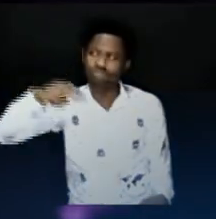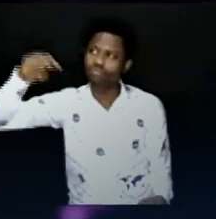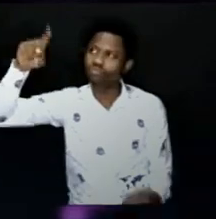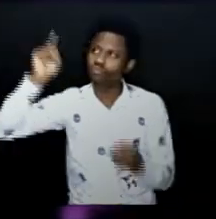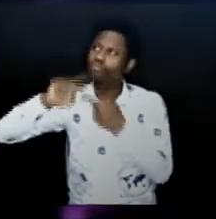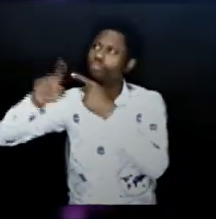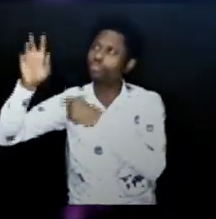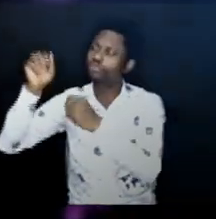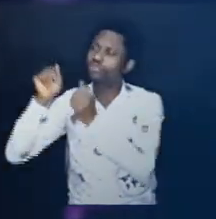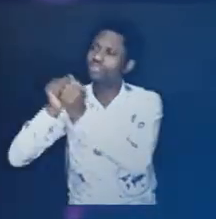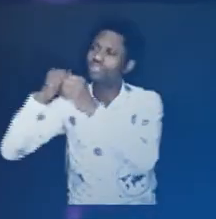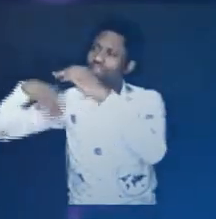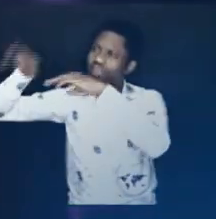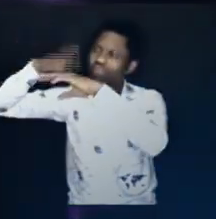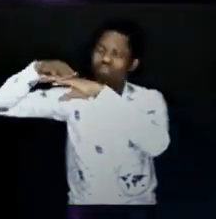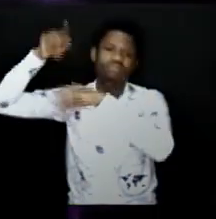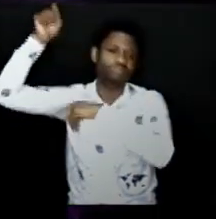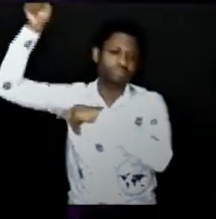But